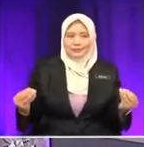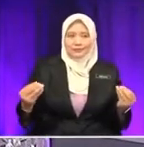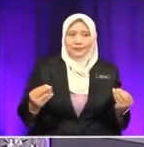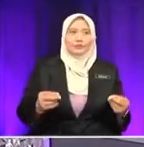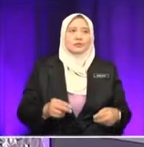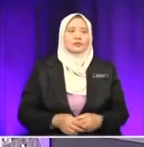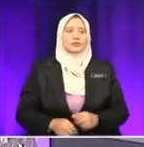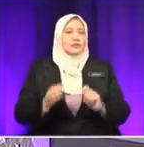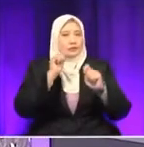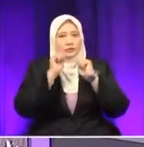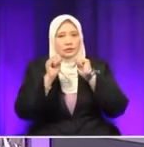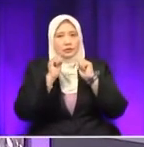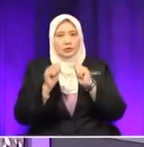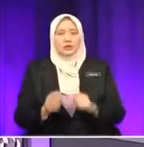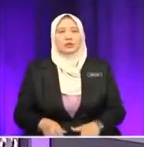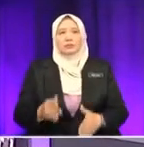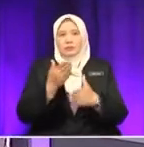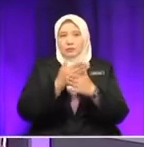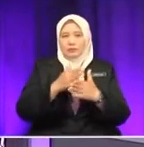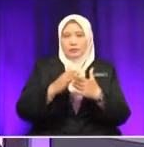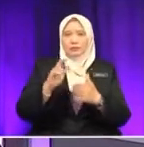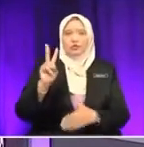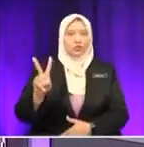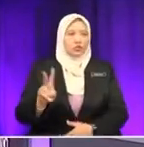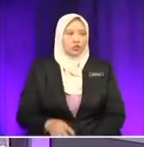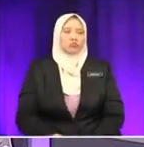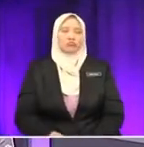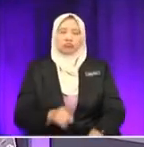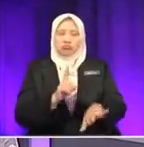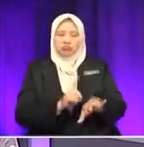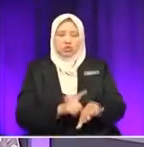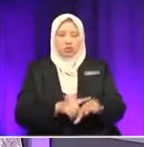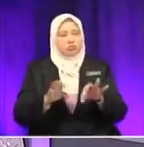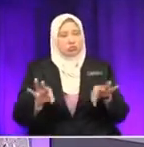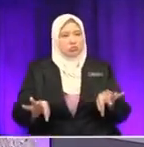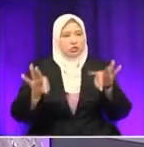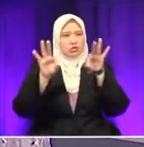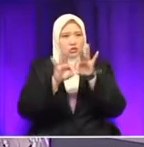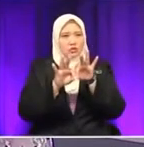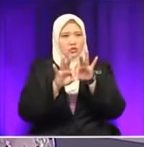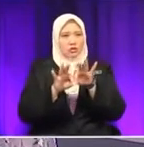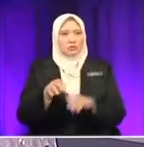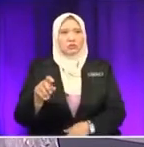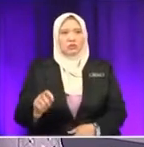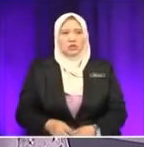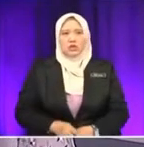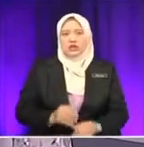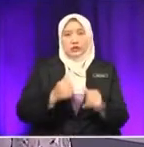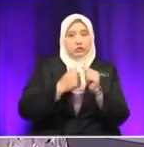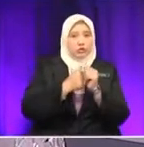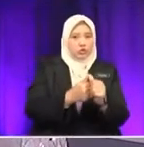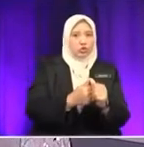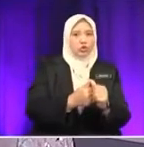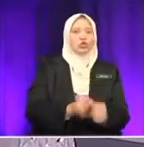Tivia, we should always remember that the time is very important and it is all about colors. Right. So always